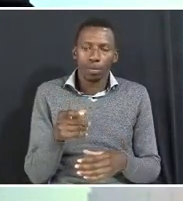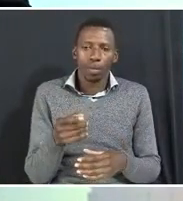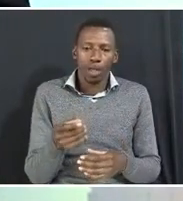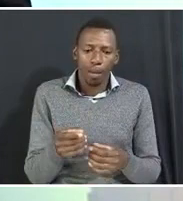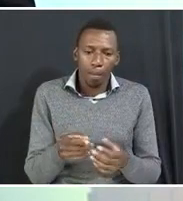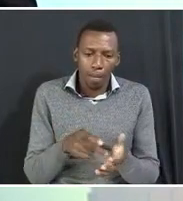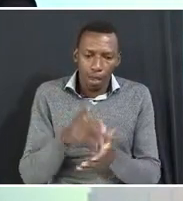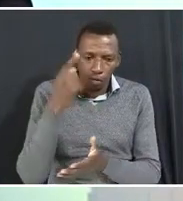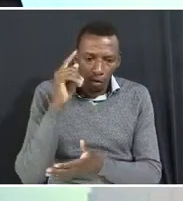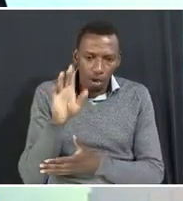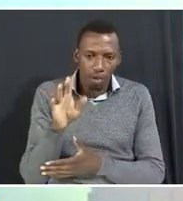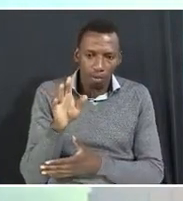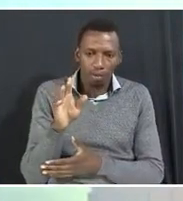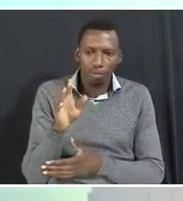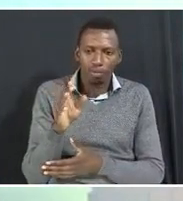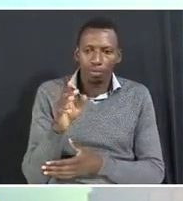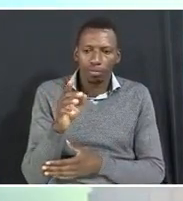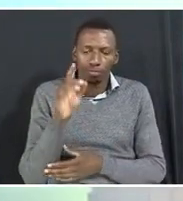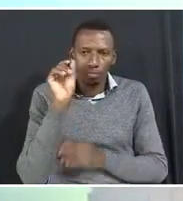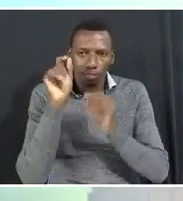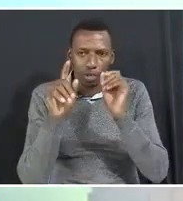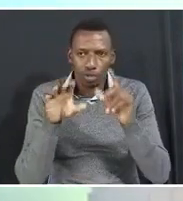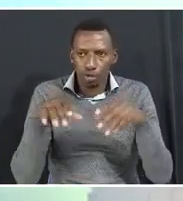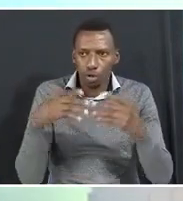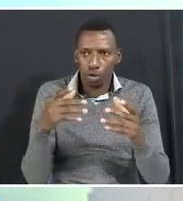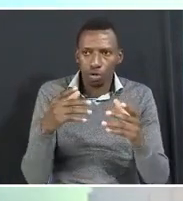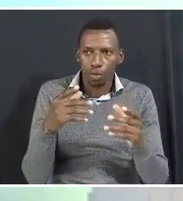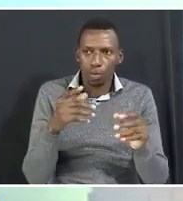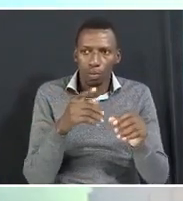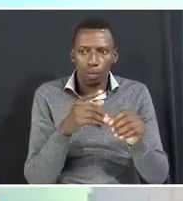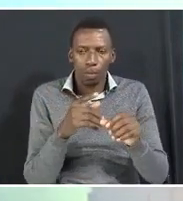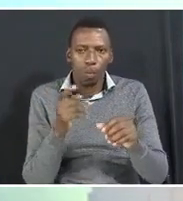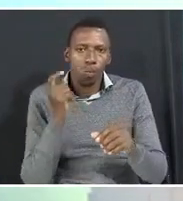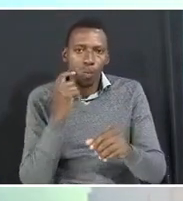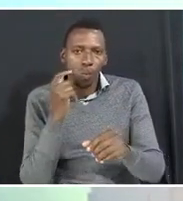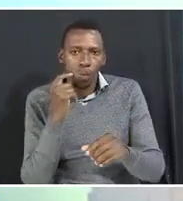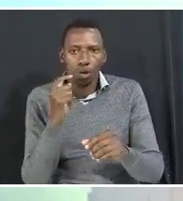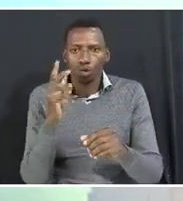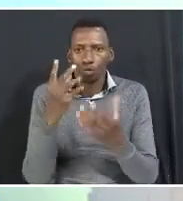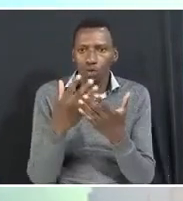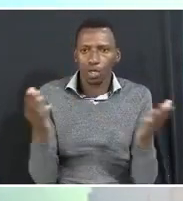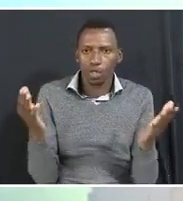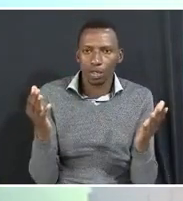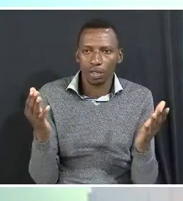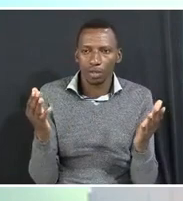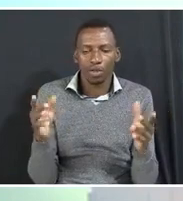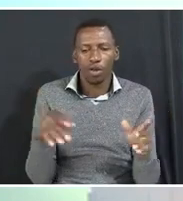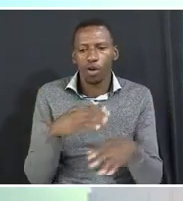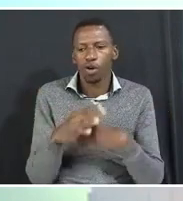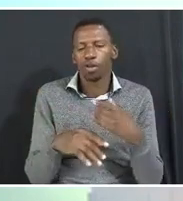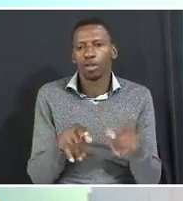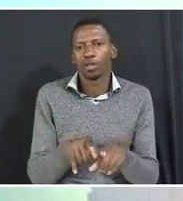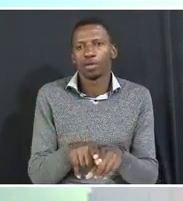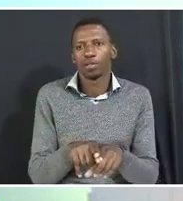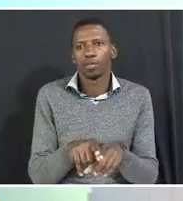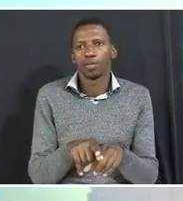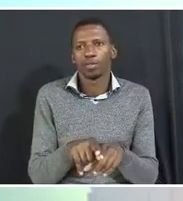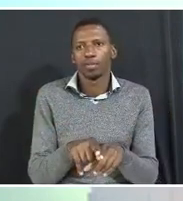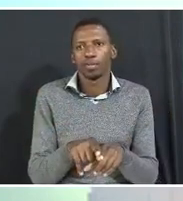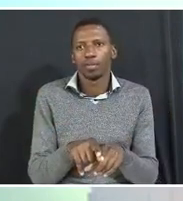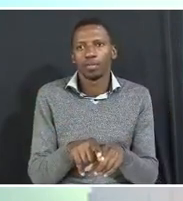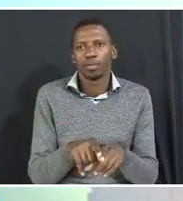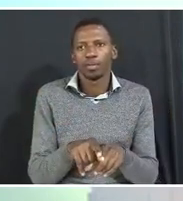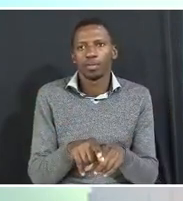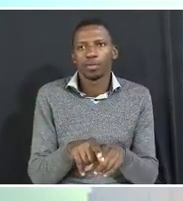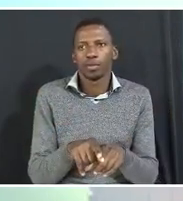all the same. Because it's not about the object, it's about the act. So they always have a bank that you